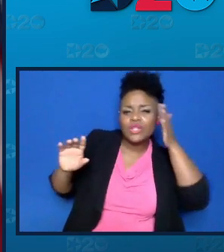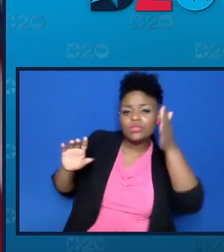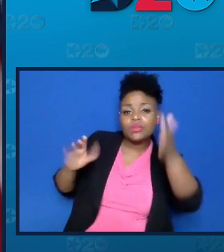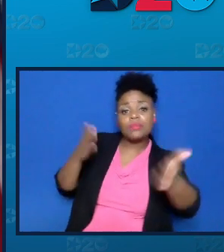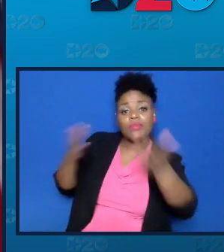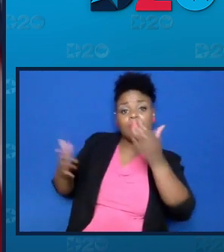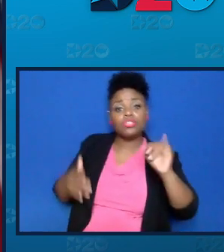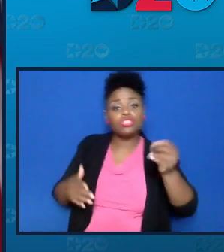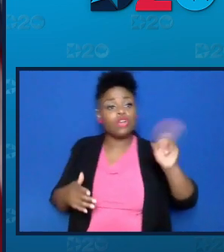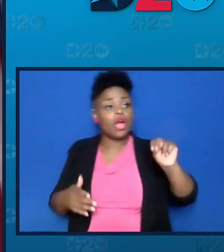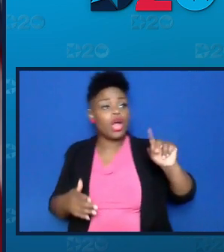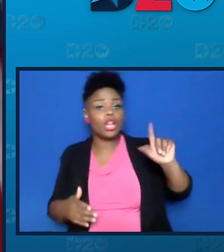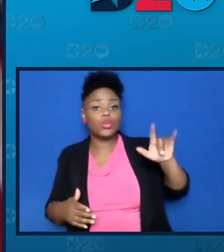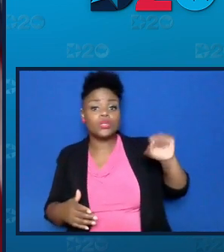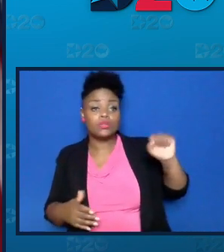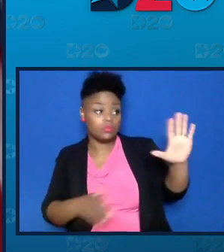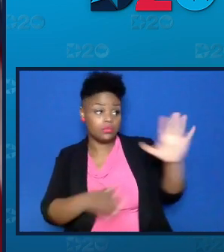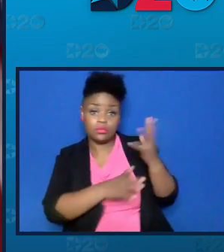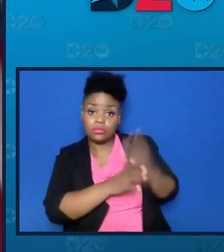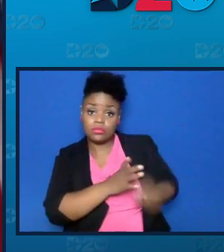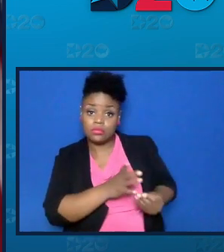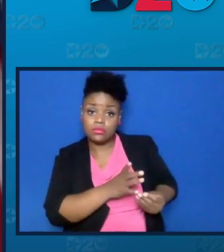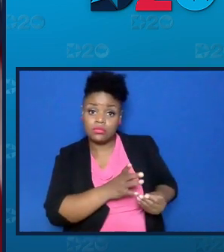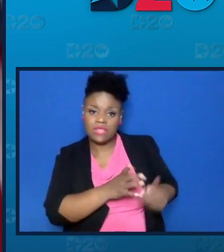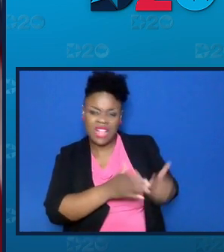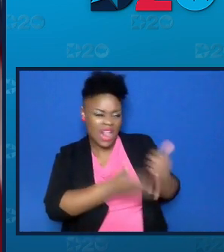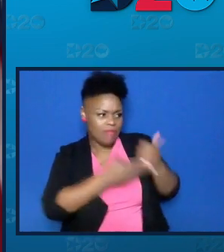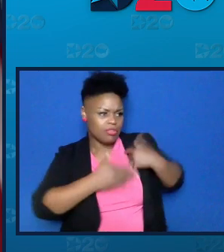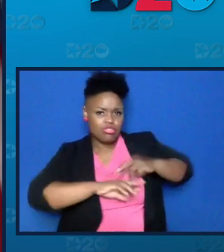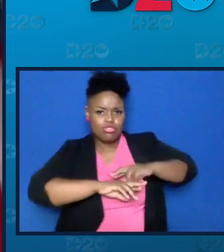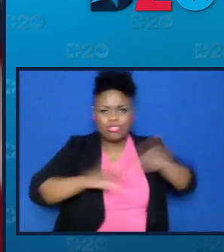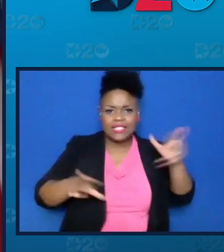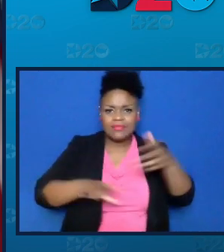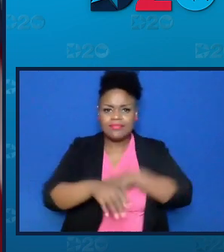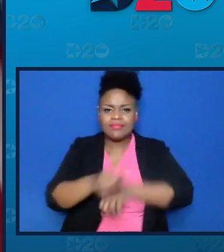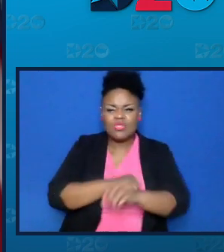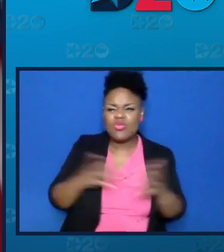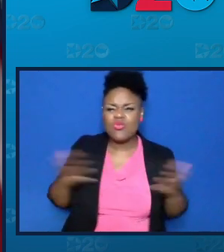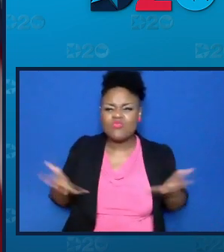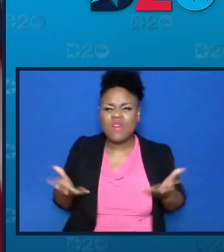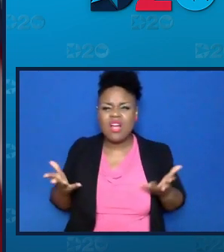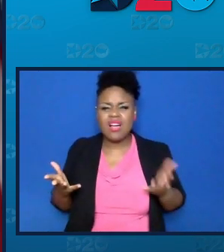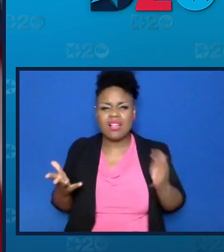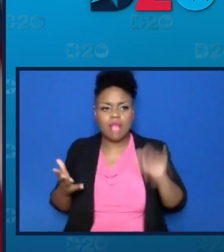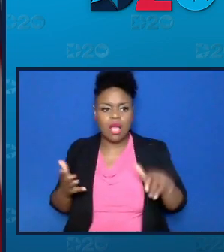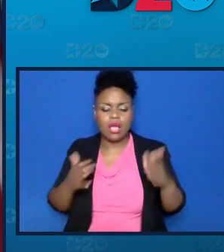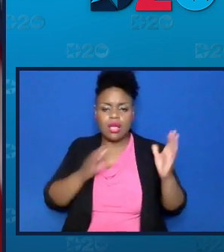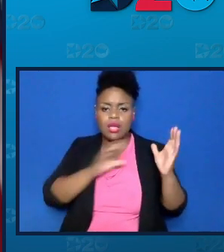John's words, to lay down, quote, the heavy burden of hate at last.